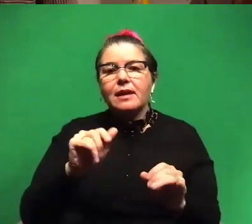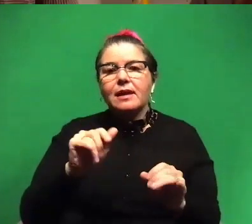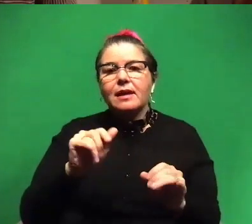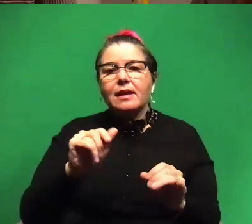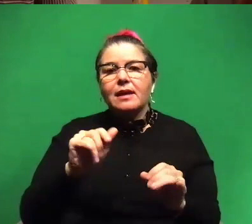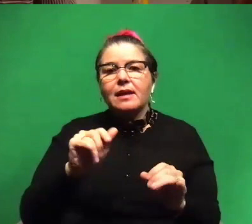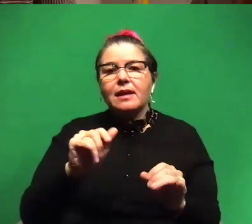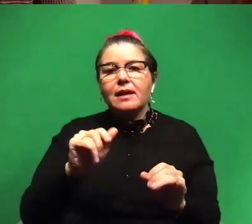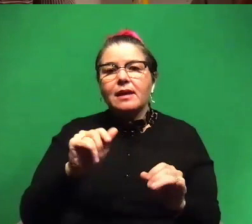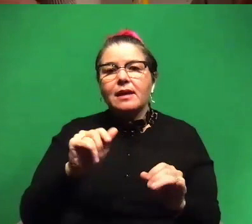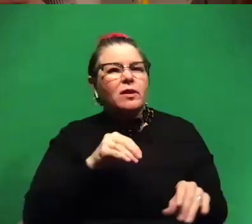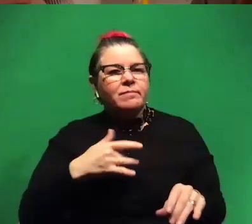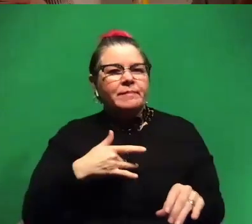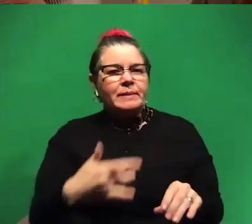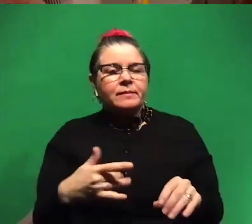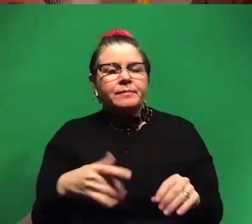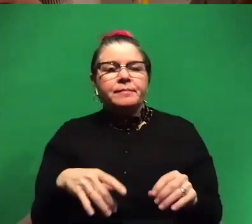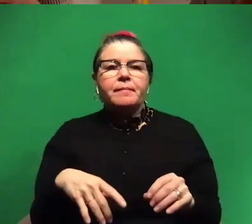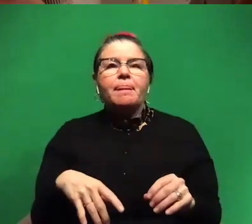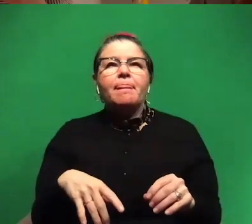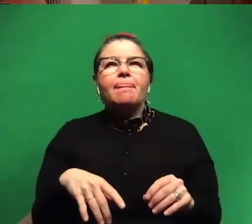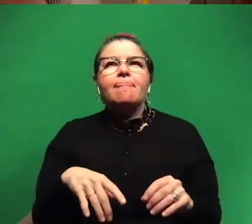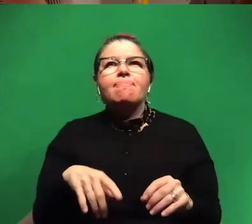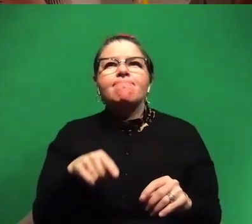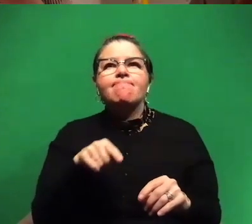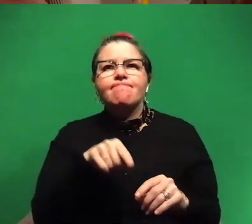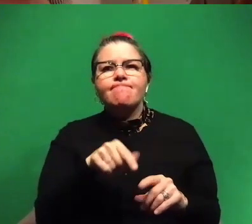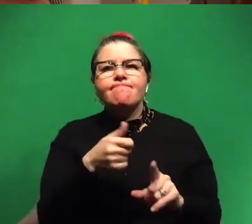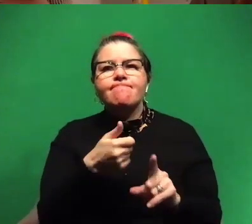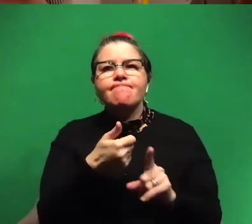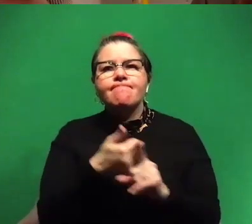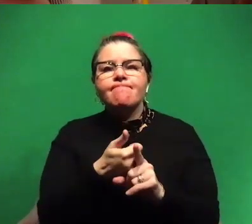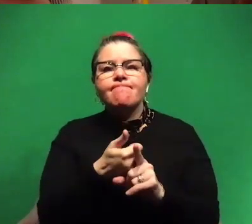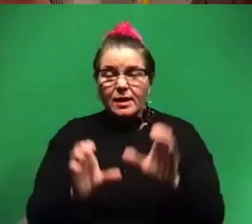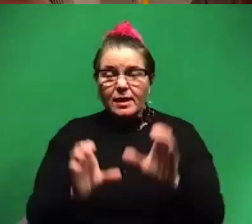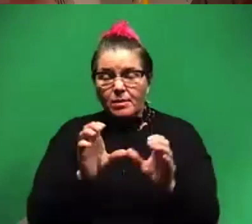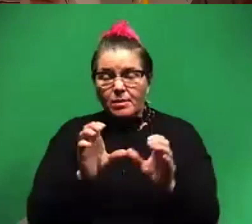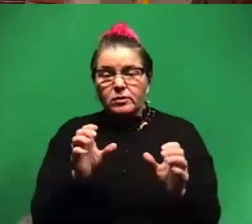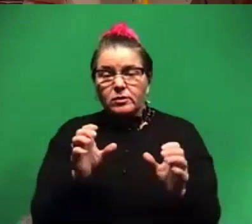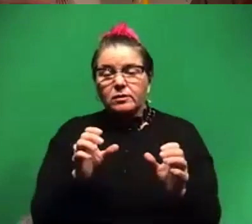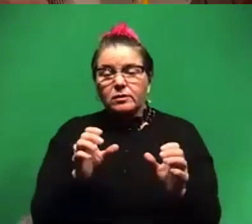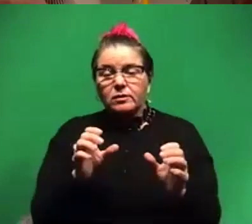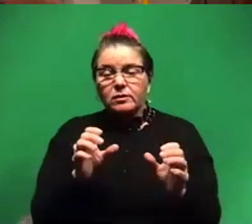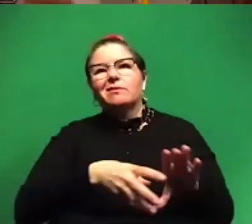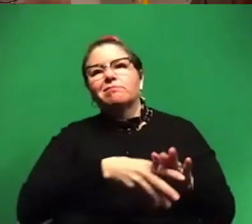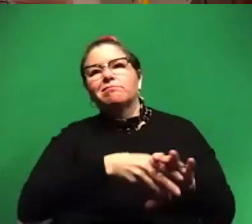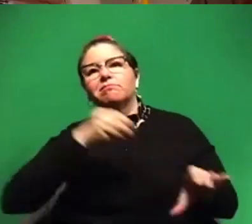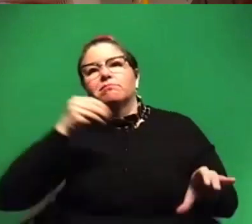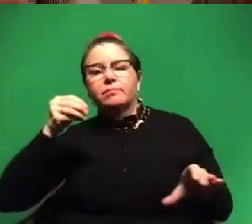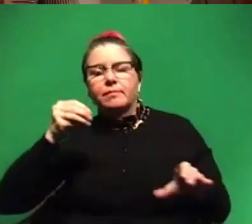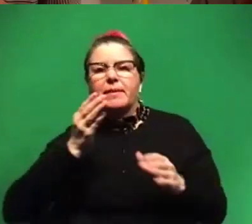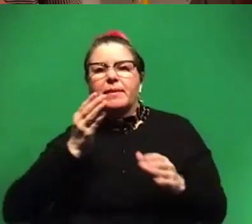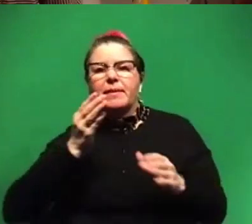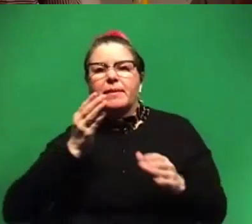extraction. And that is basically using those chemicals to pull out the pieces of gold.